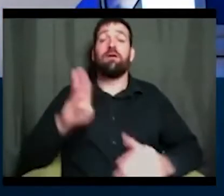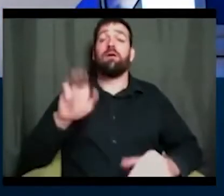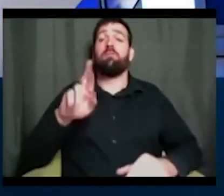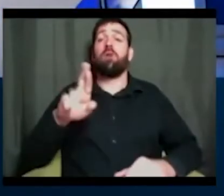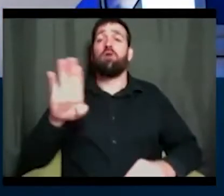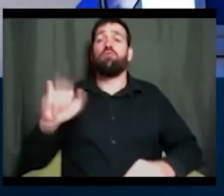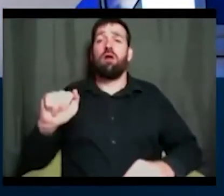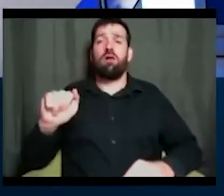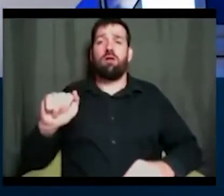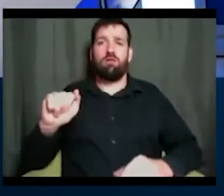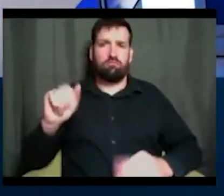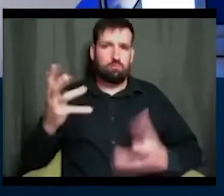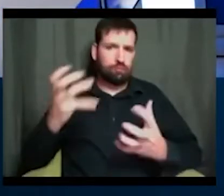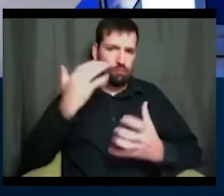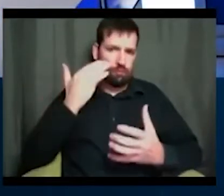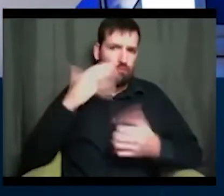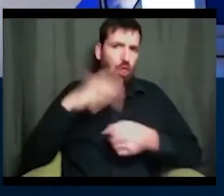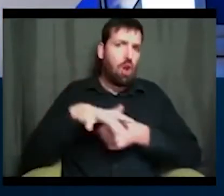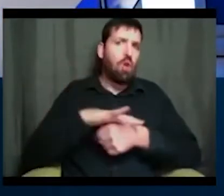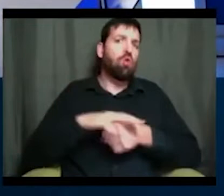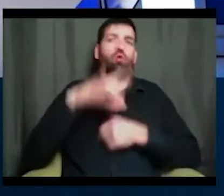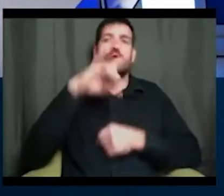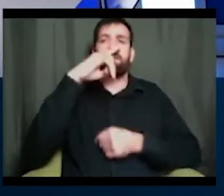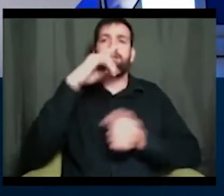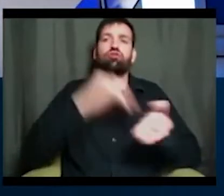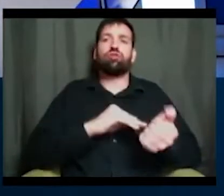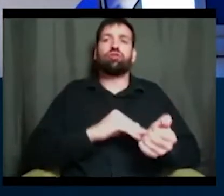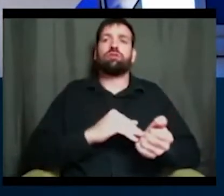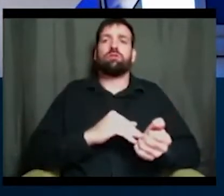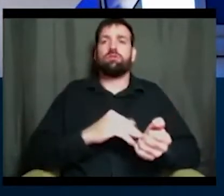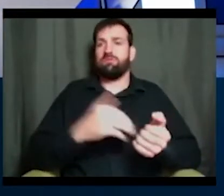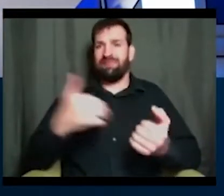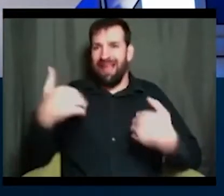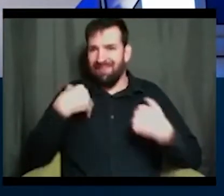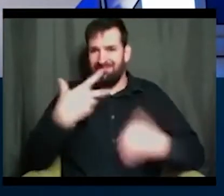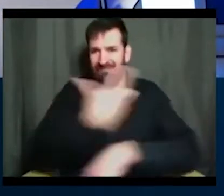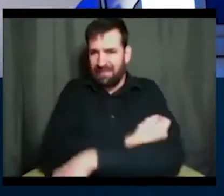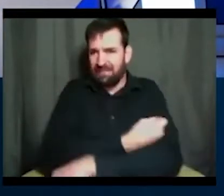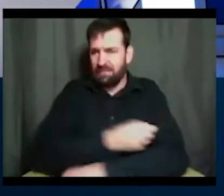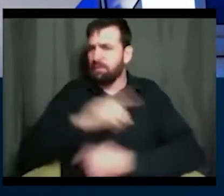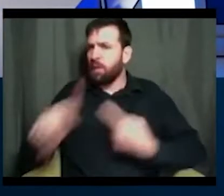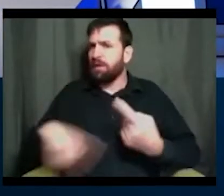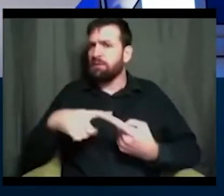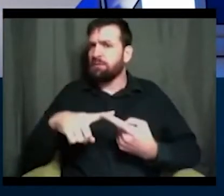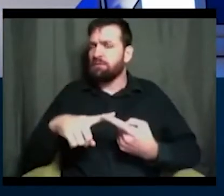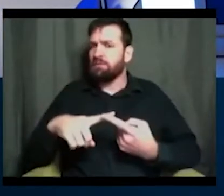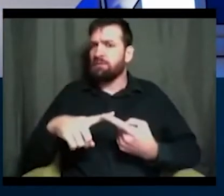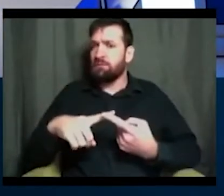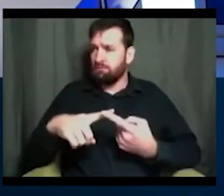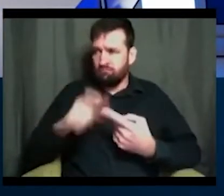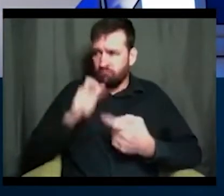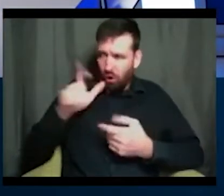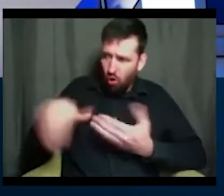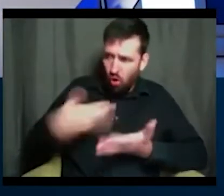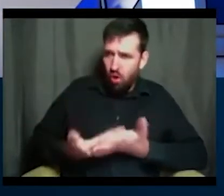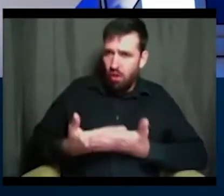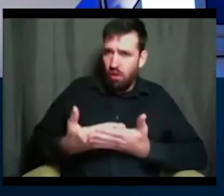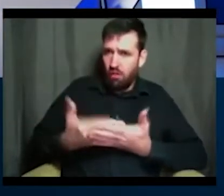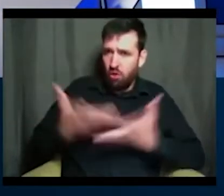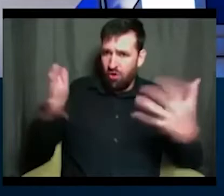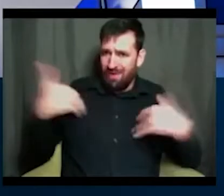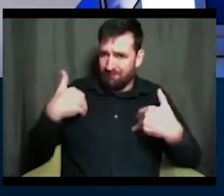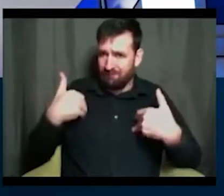local pediatricians will have vaccines available? They do, don't they? Or not all? I think, so